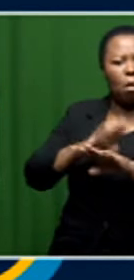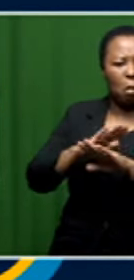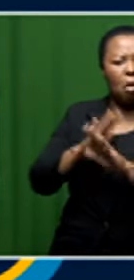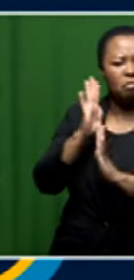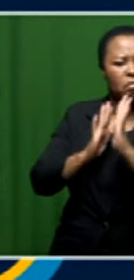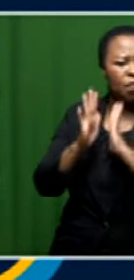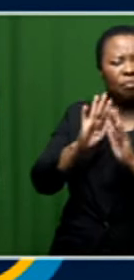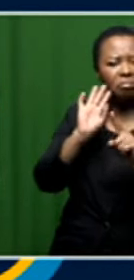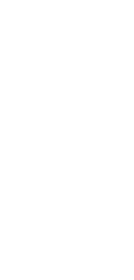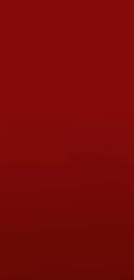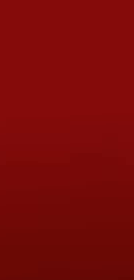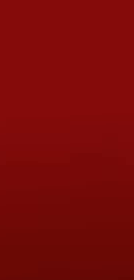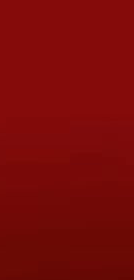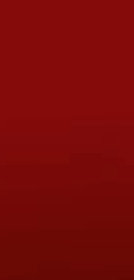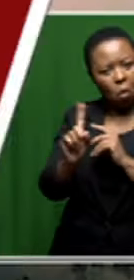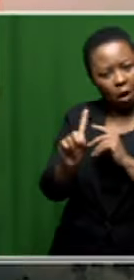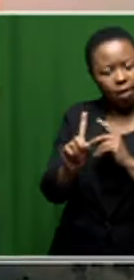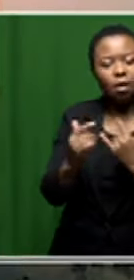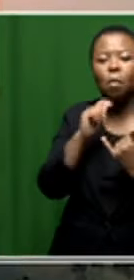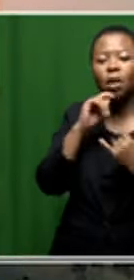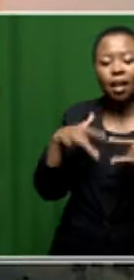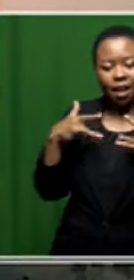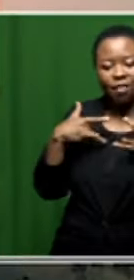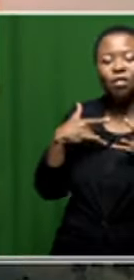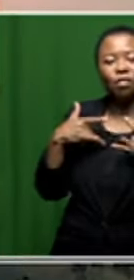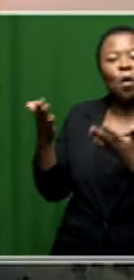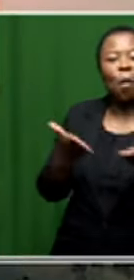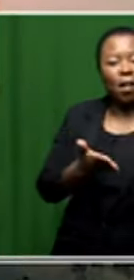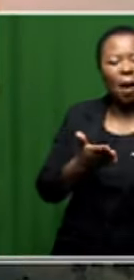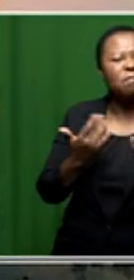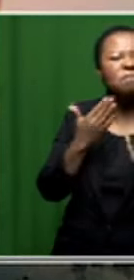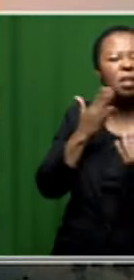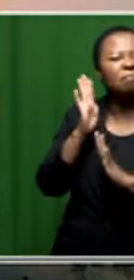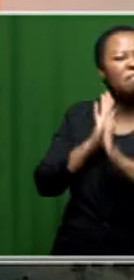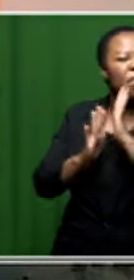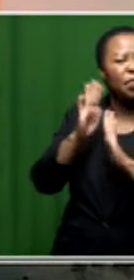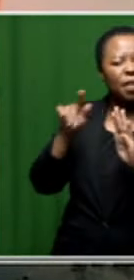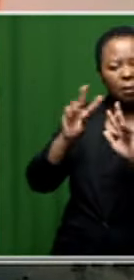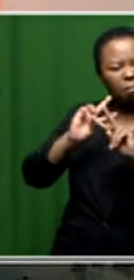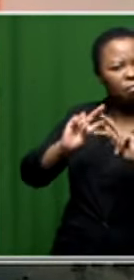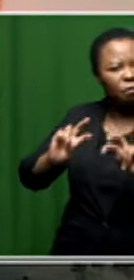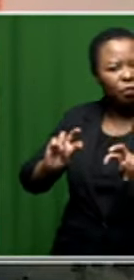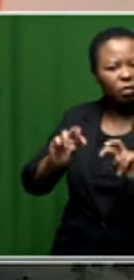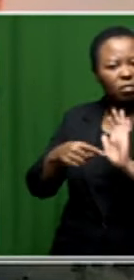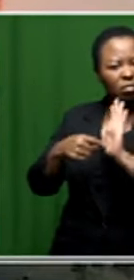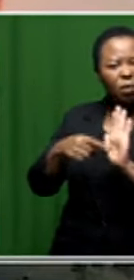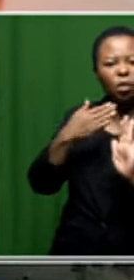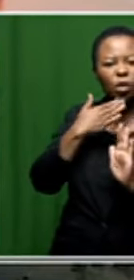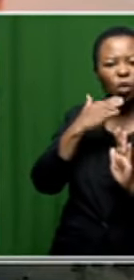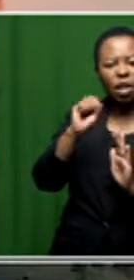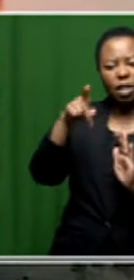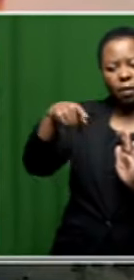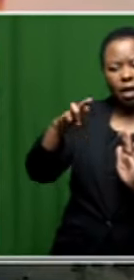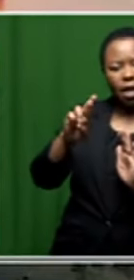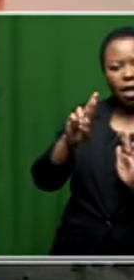on these findings. Dr. Paulo, good morning. Welcome to Morning Live. I mean, tell us about a study that shows that spirulina